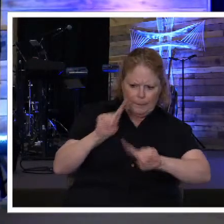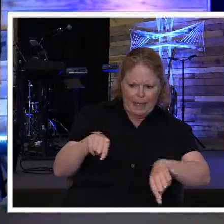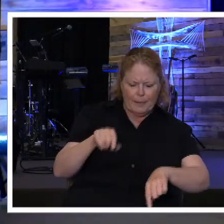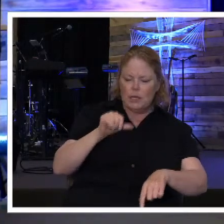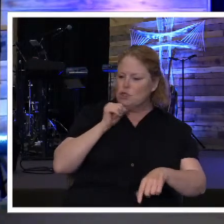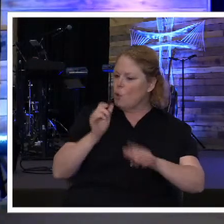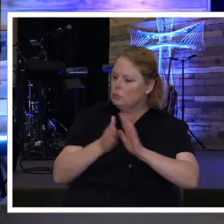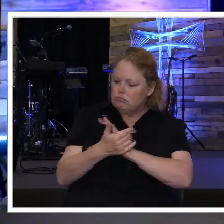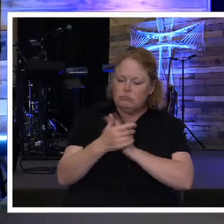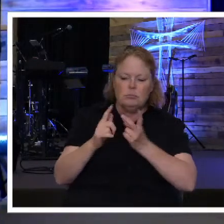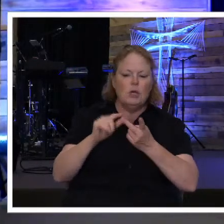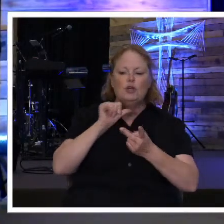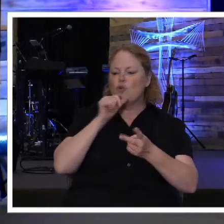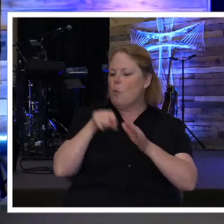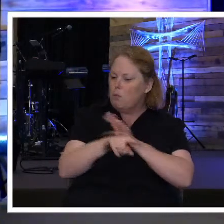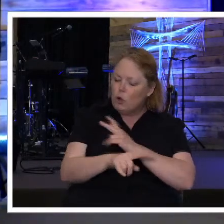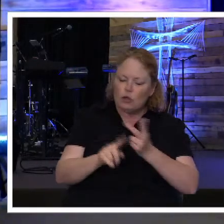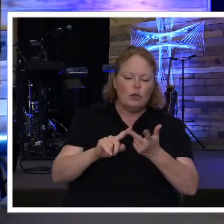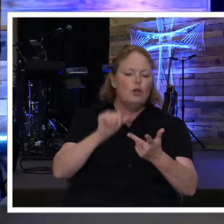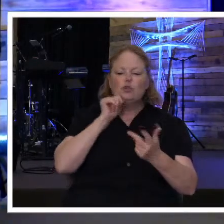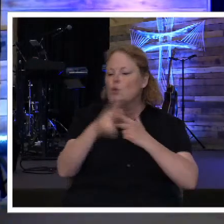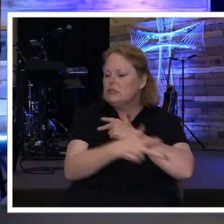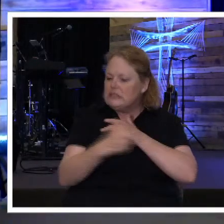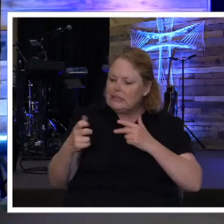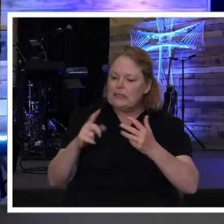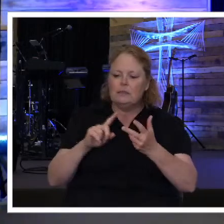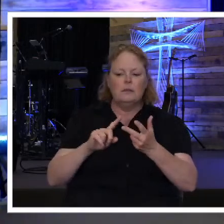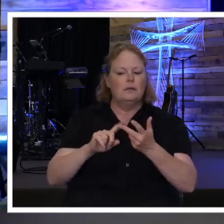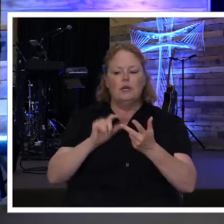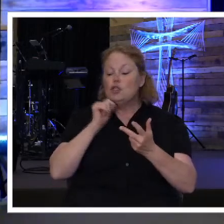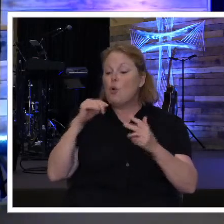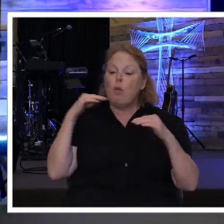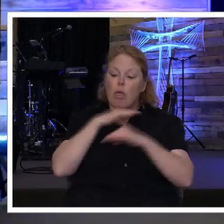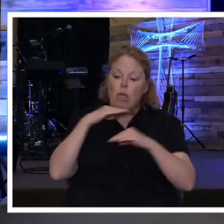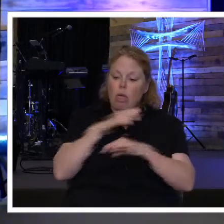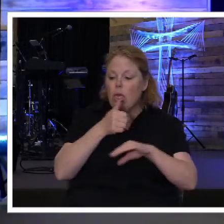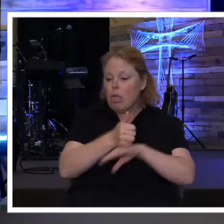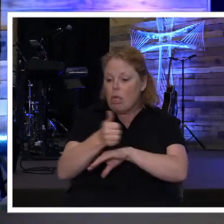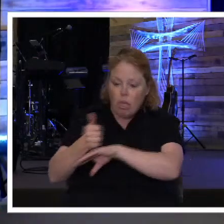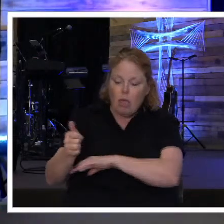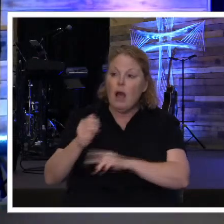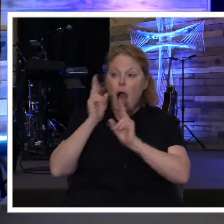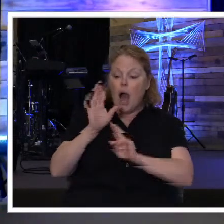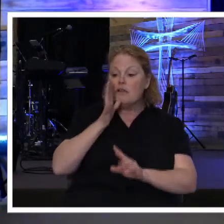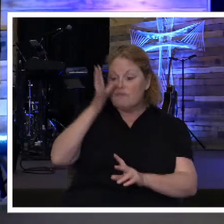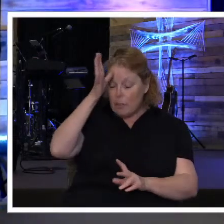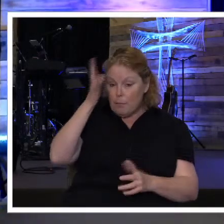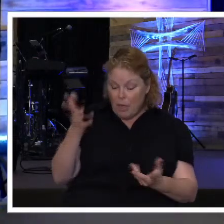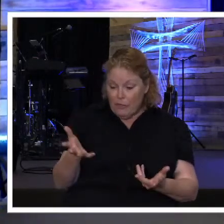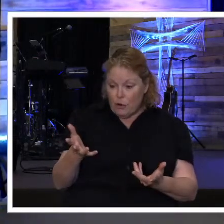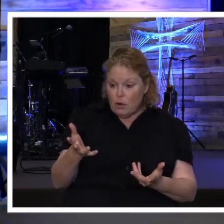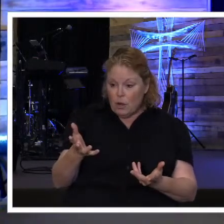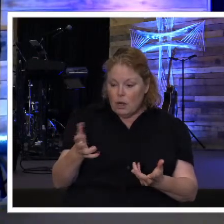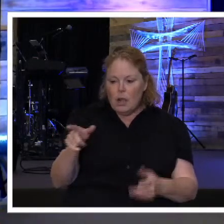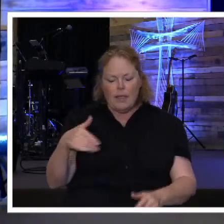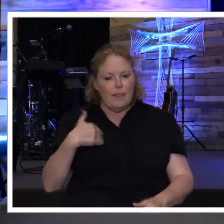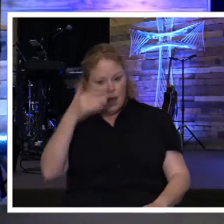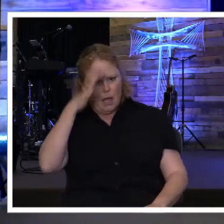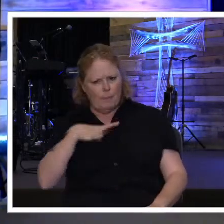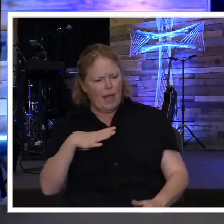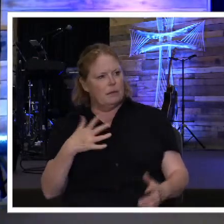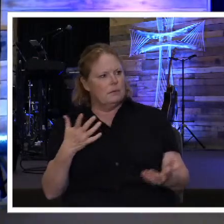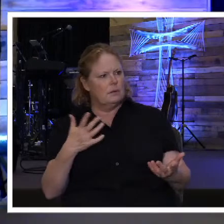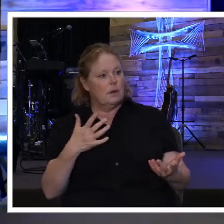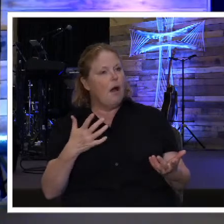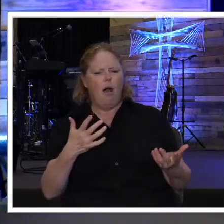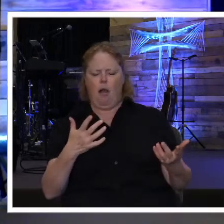not commit adultery. You shall not murder. You shall not steal. You shall not give false testimony. Honor your father and mother. And the young man answered this